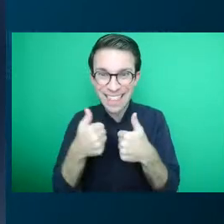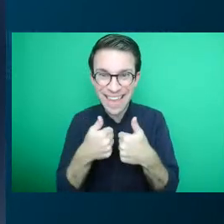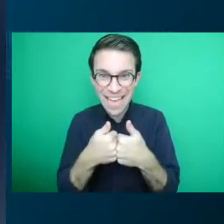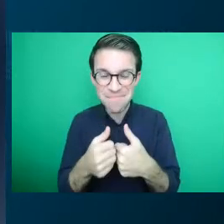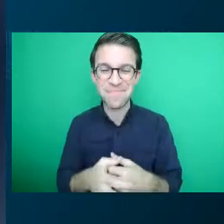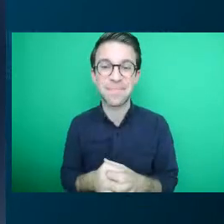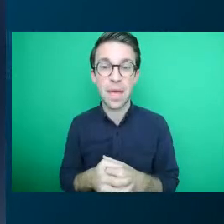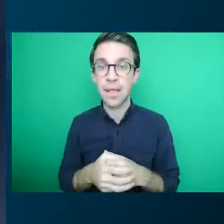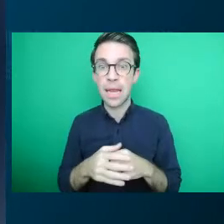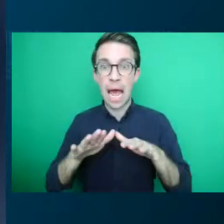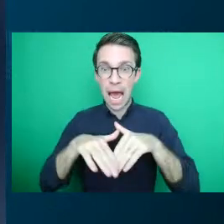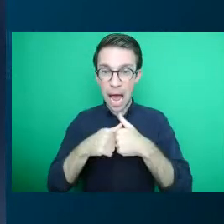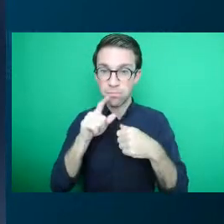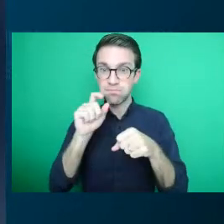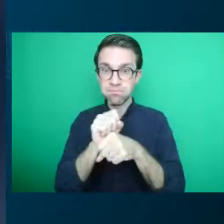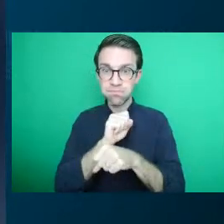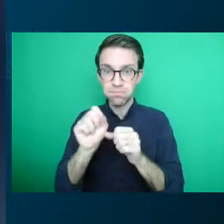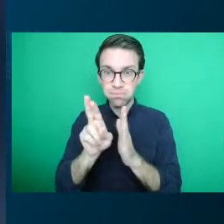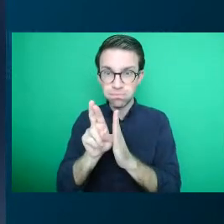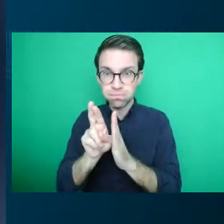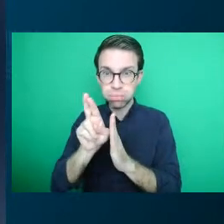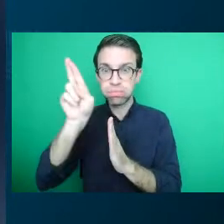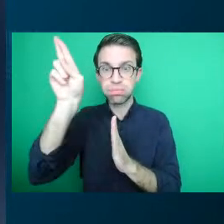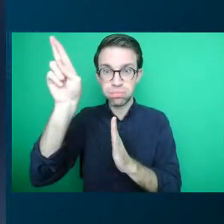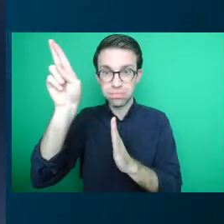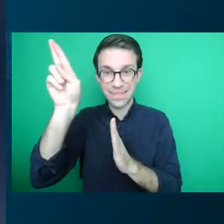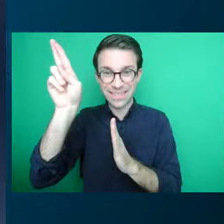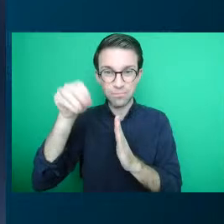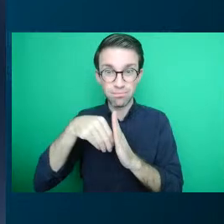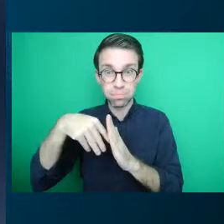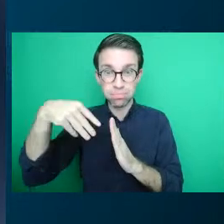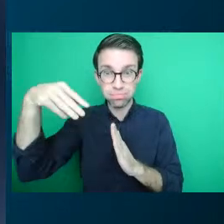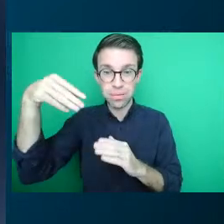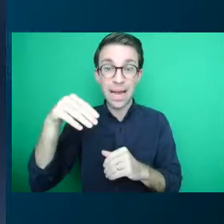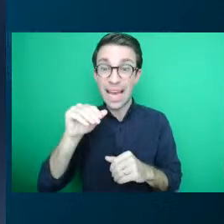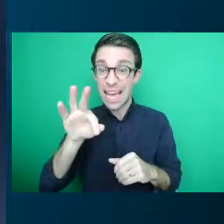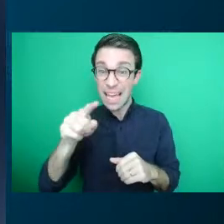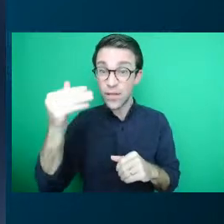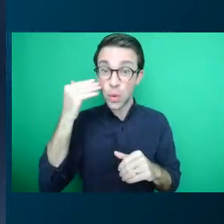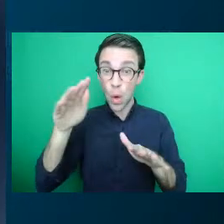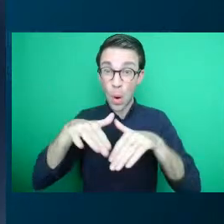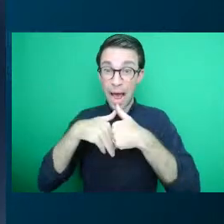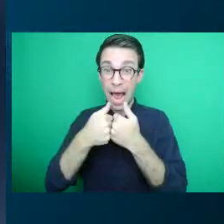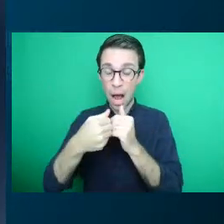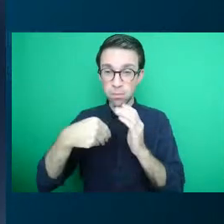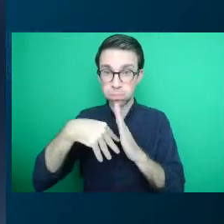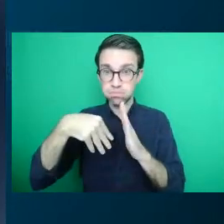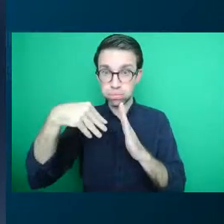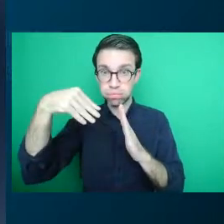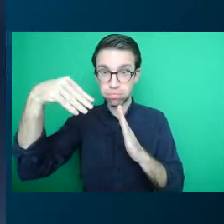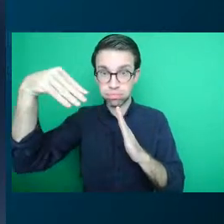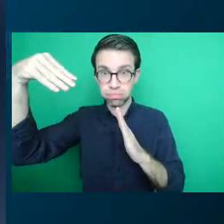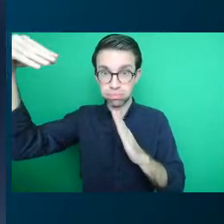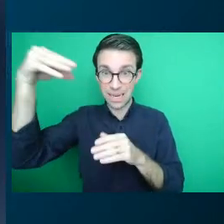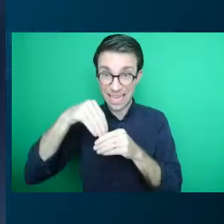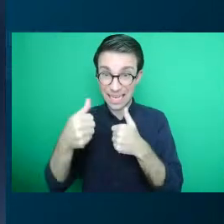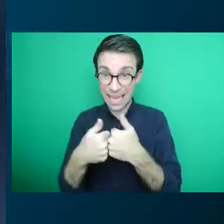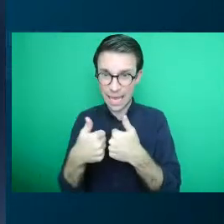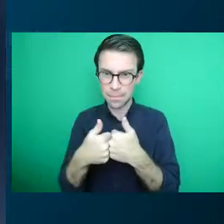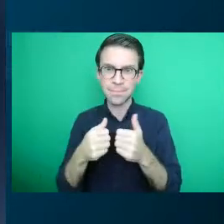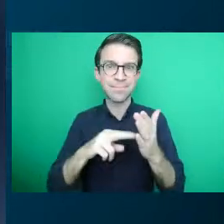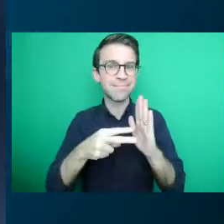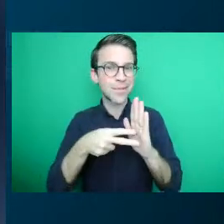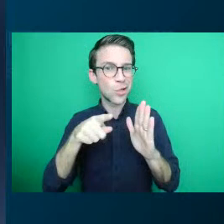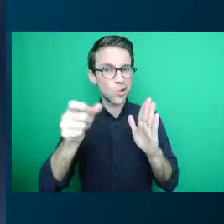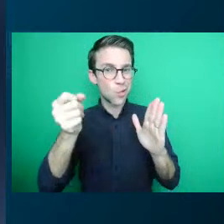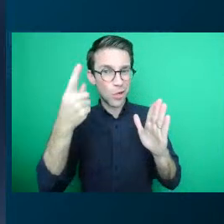of launching a rocket. And the really cool thing about Kerbal is that if you know how to launch a rocket in the game, you also understand the basics of